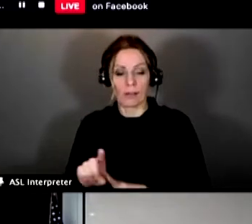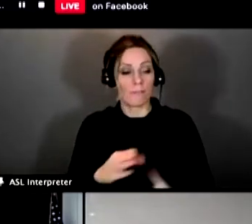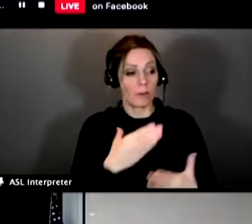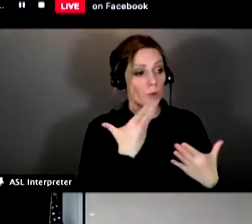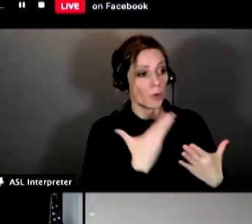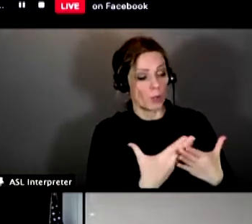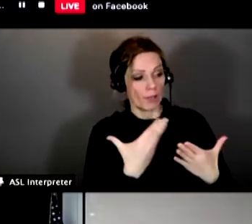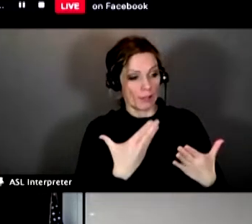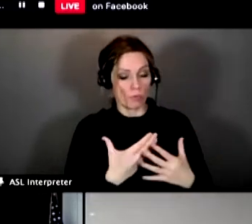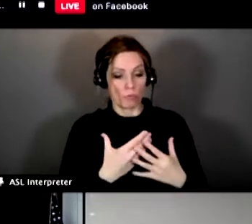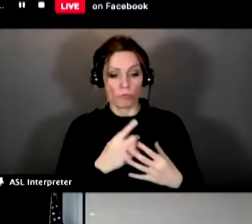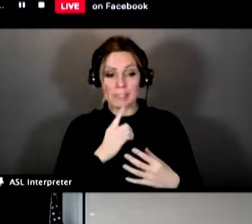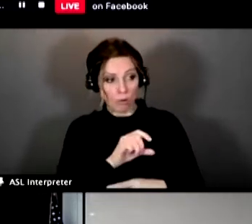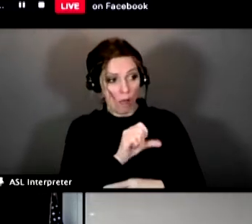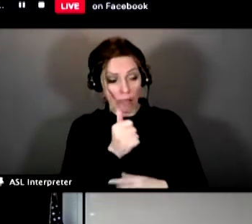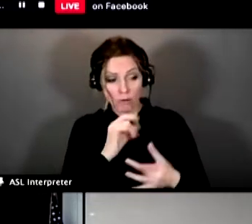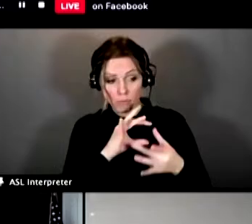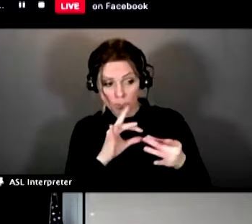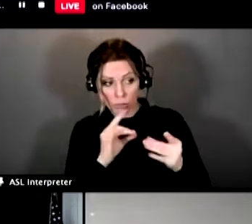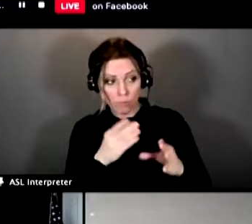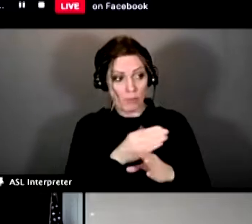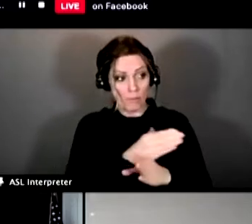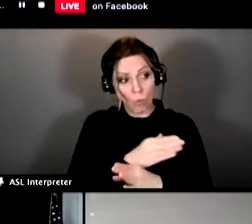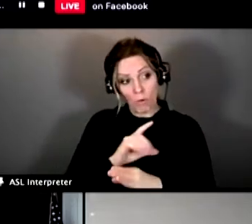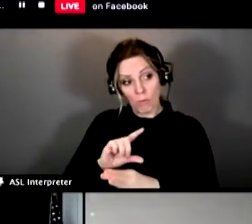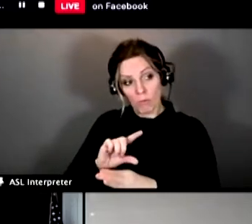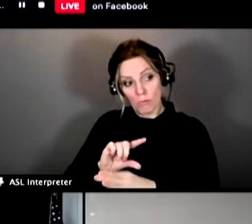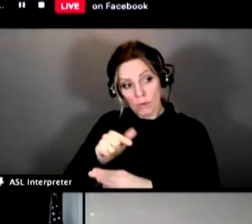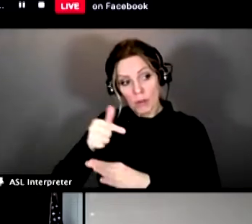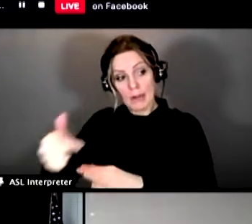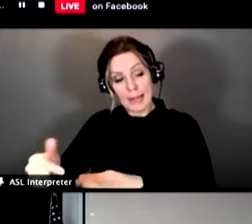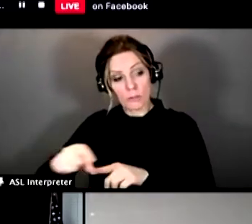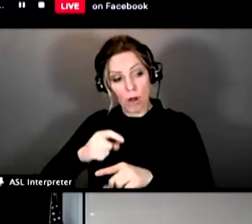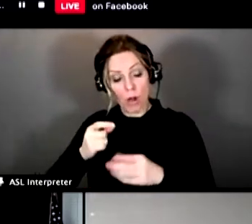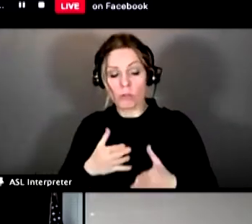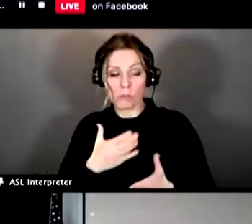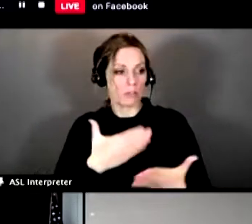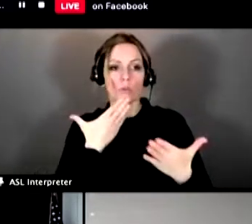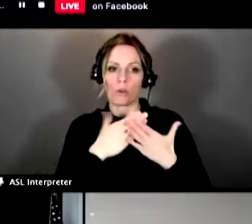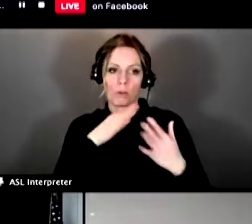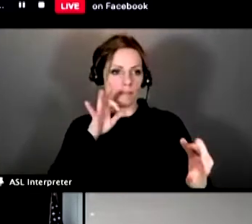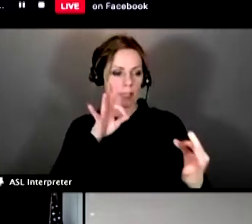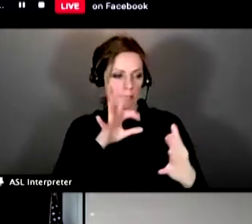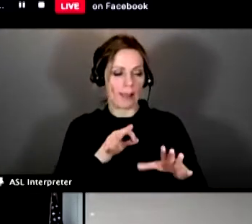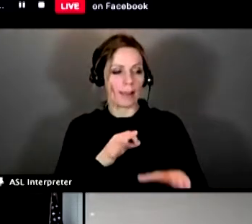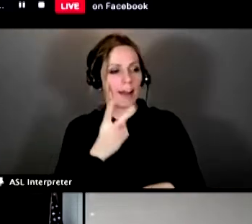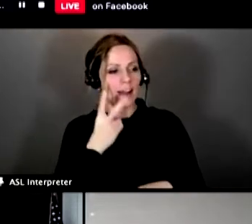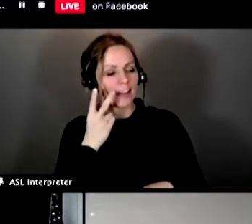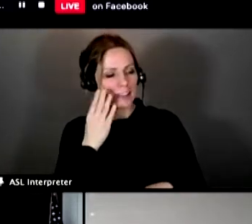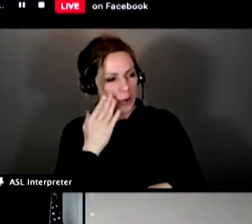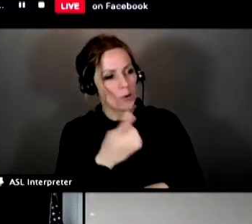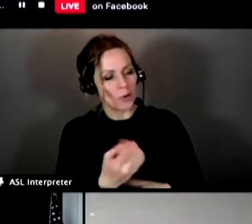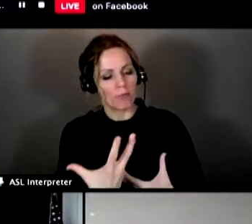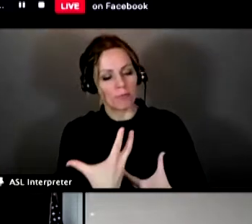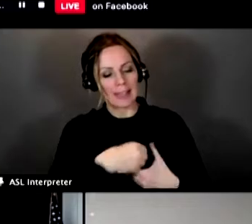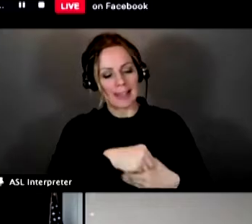there anything else you wanted to mention before we move on to another caller? You've given us such great feedback, and I know you've been at our meetings, so we love hearing from